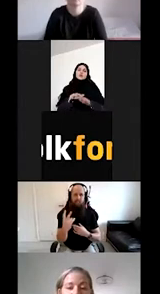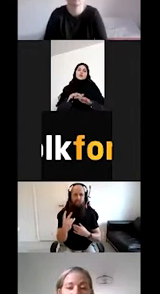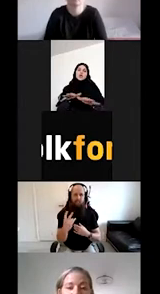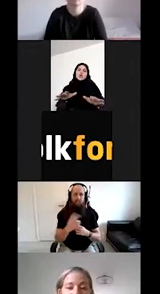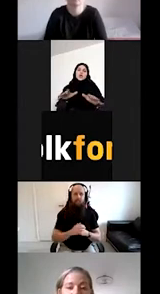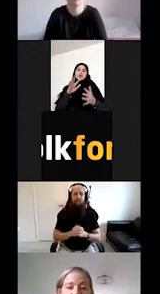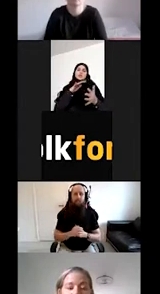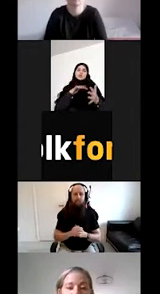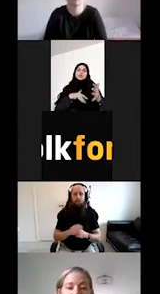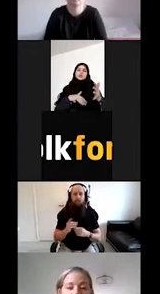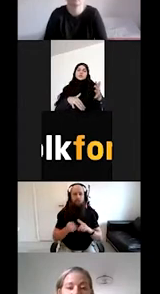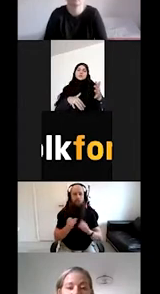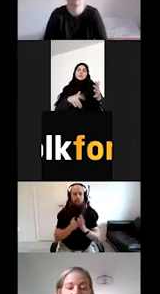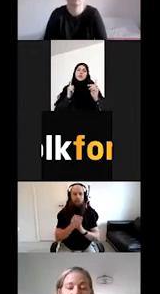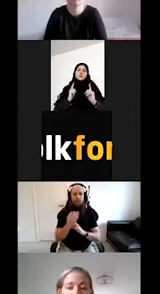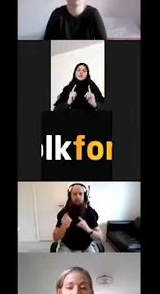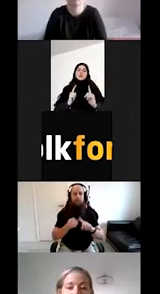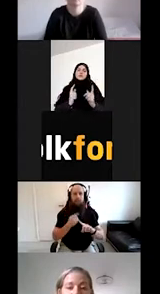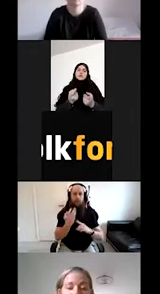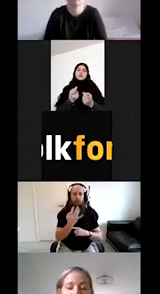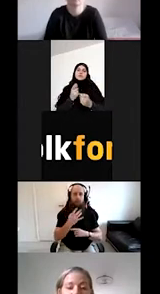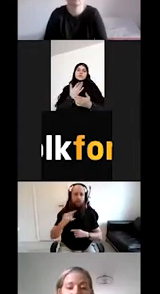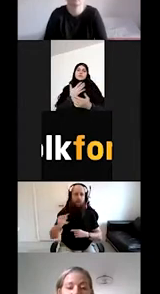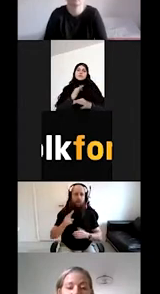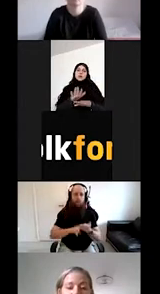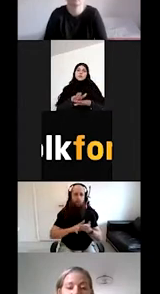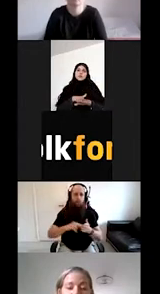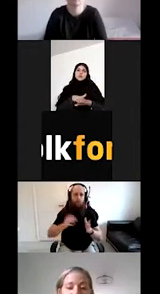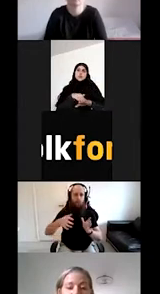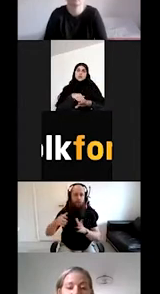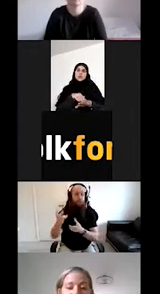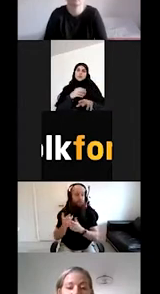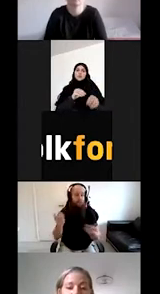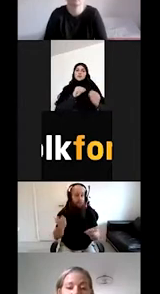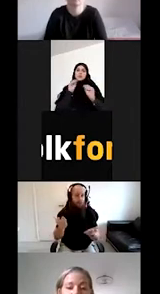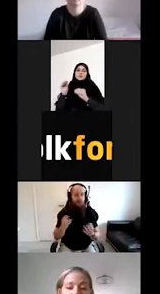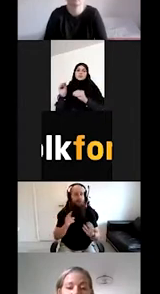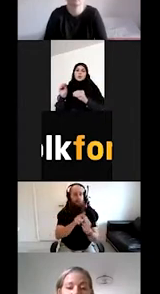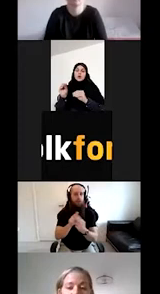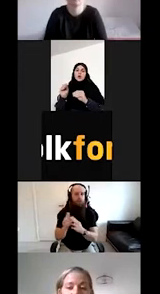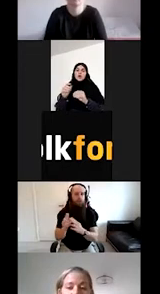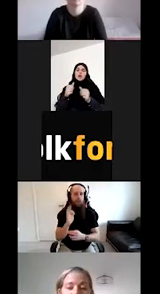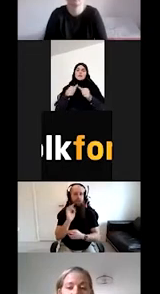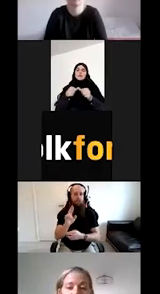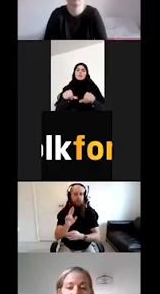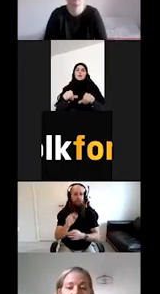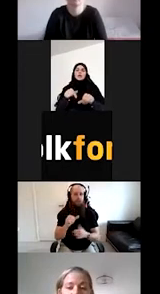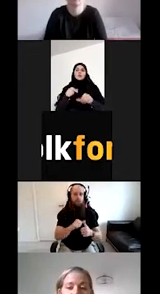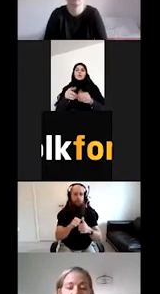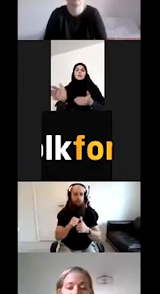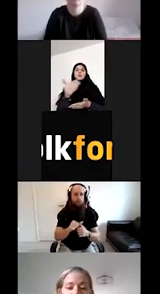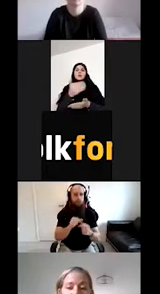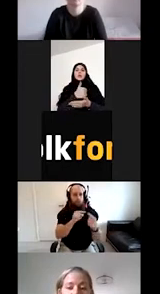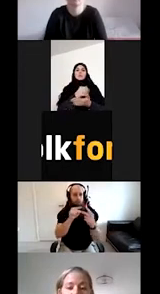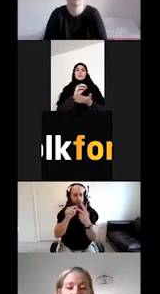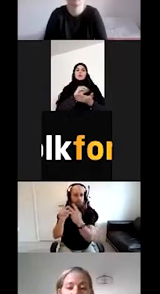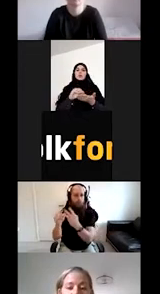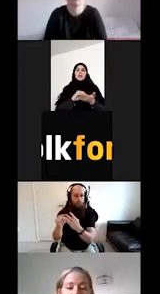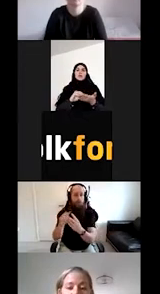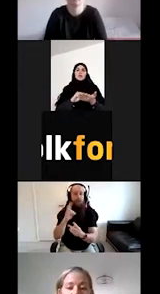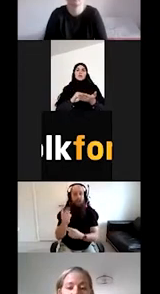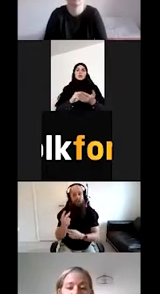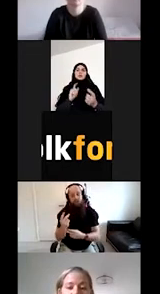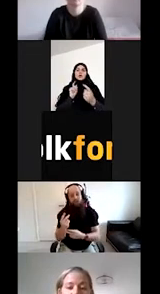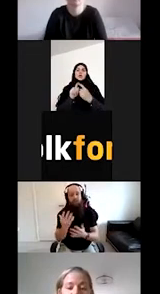primary data collection, which is establishing contact with the different UN agencies, other international